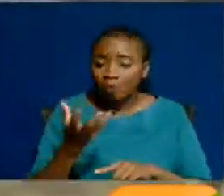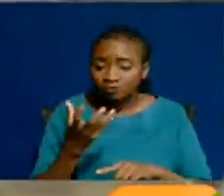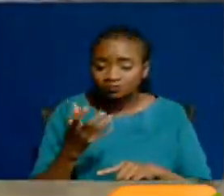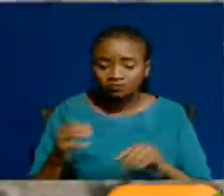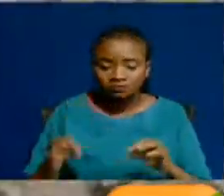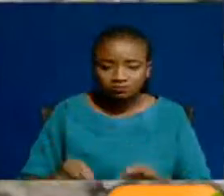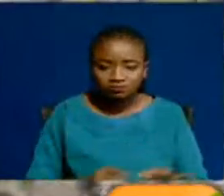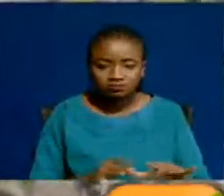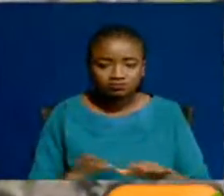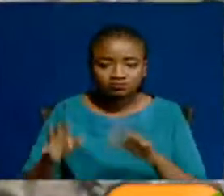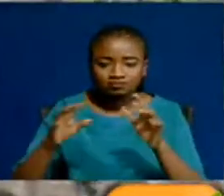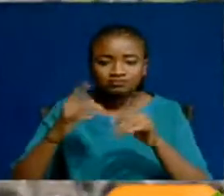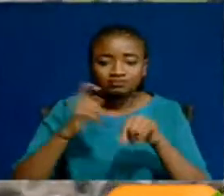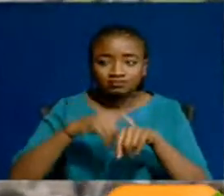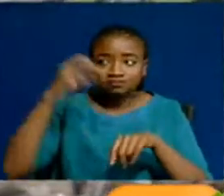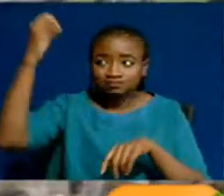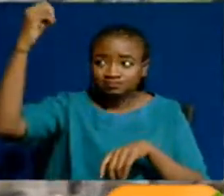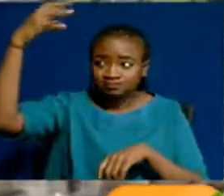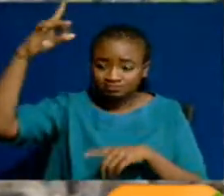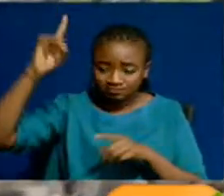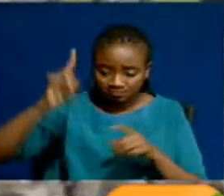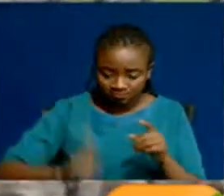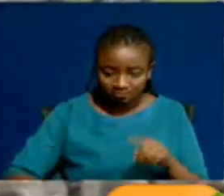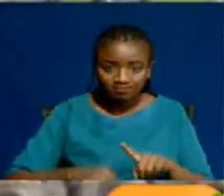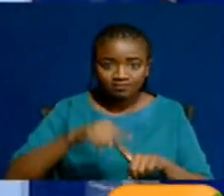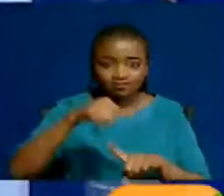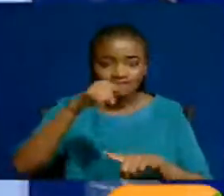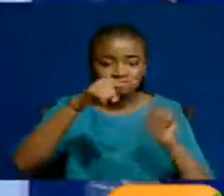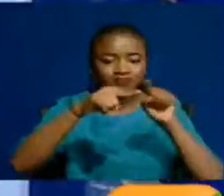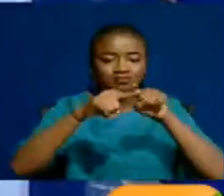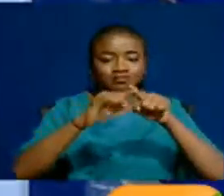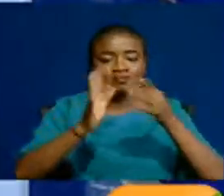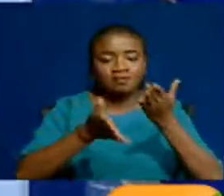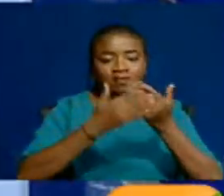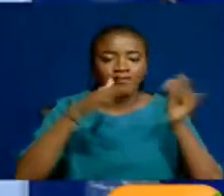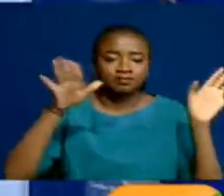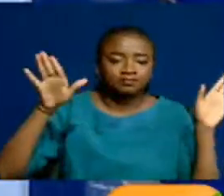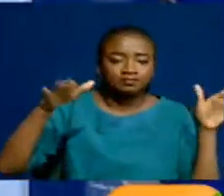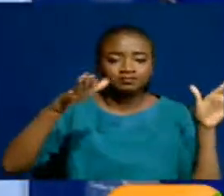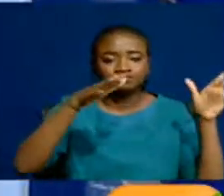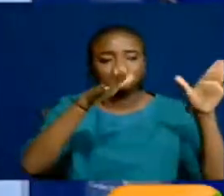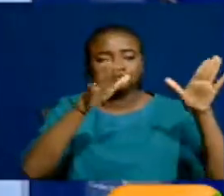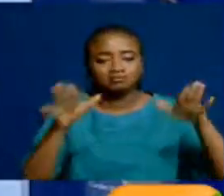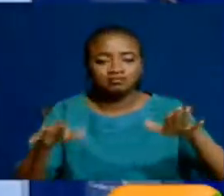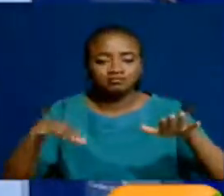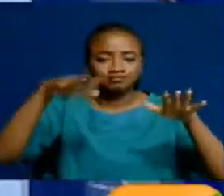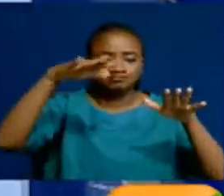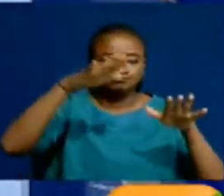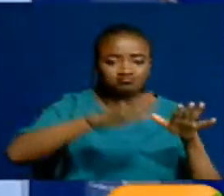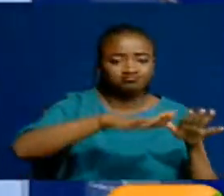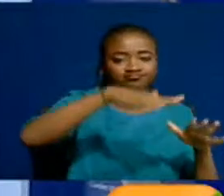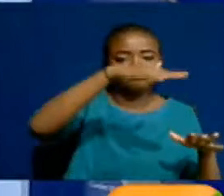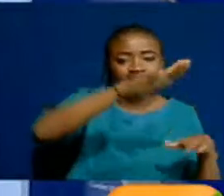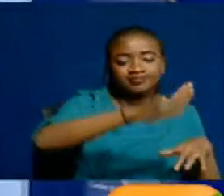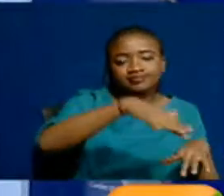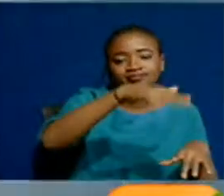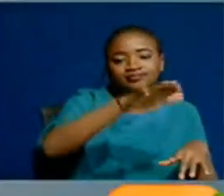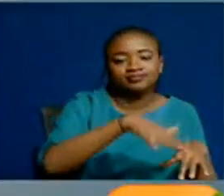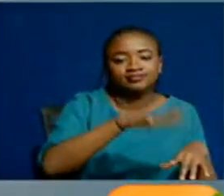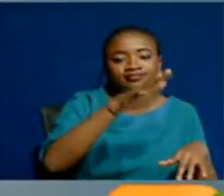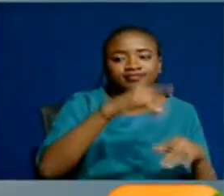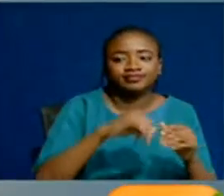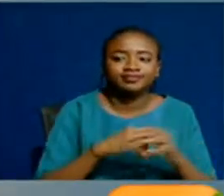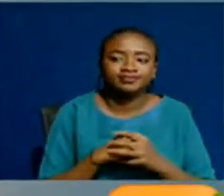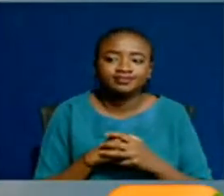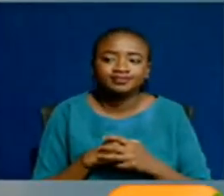when the sun hits the ground and it raises up, it forms the blanket of thermal energy, which the birds can hack on and just fly down.